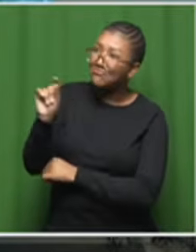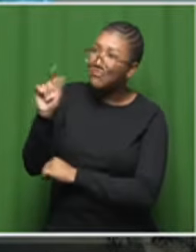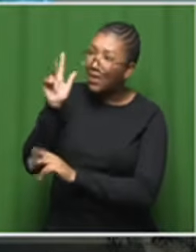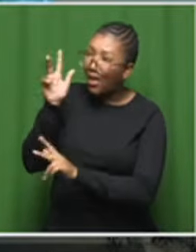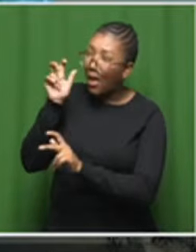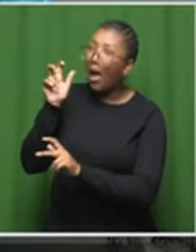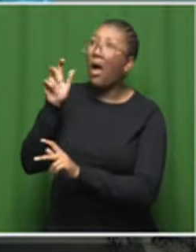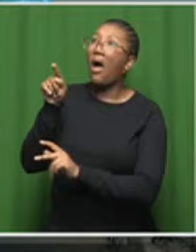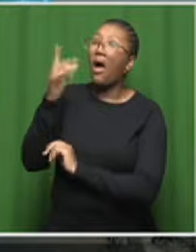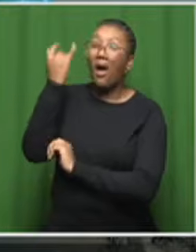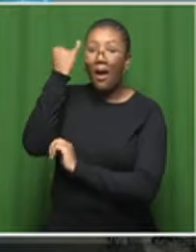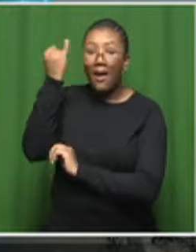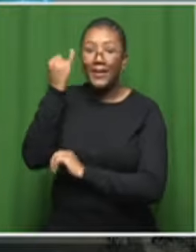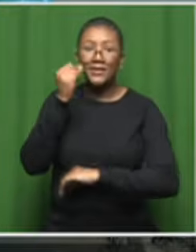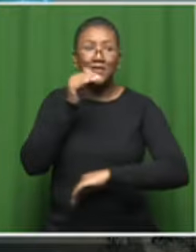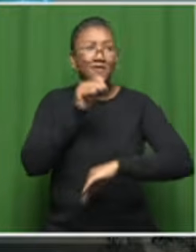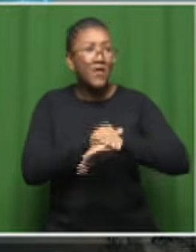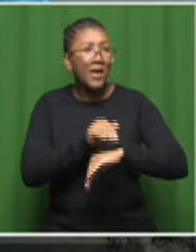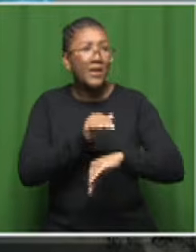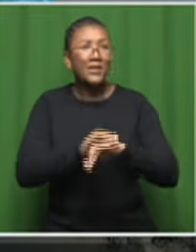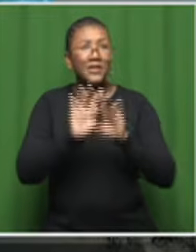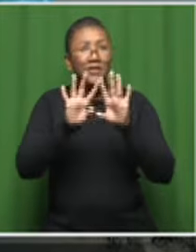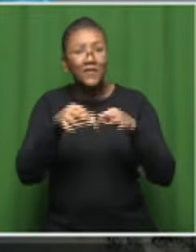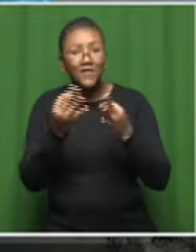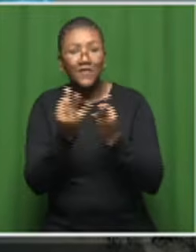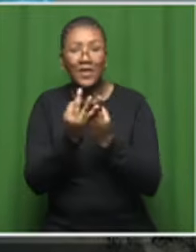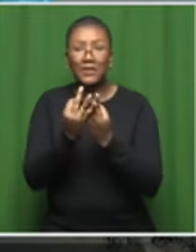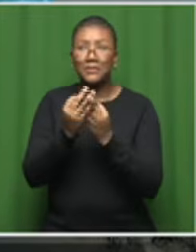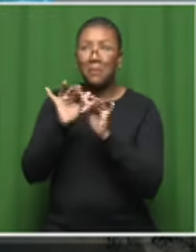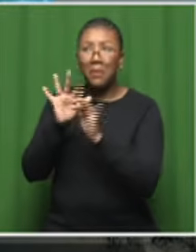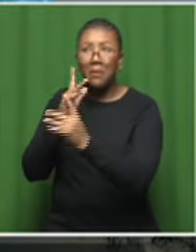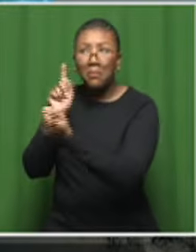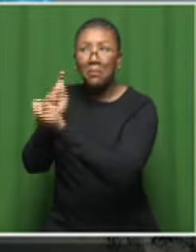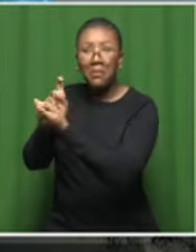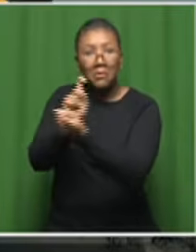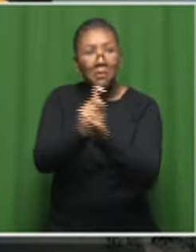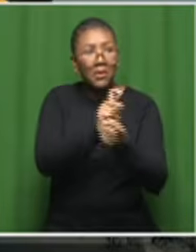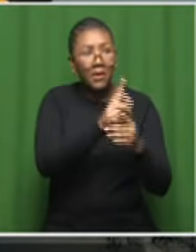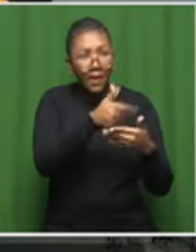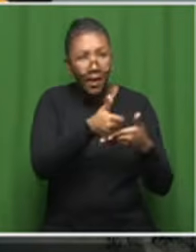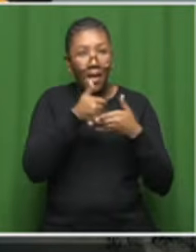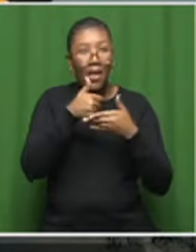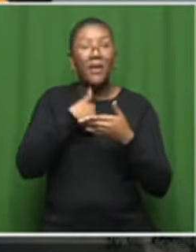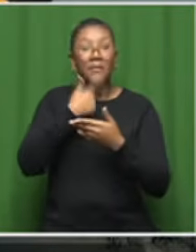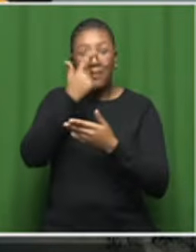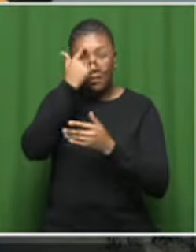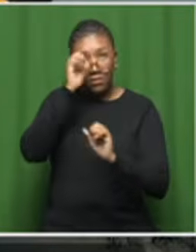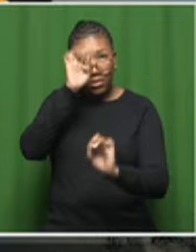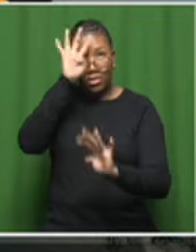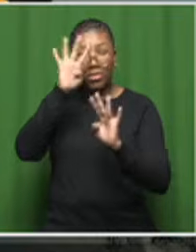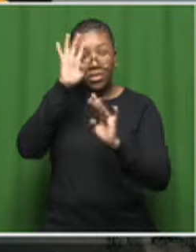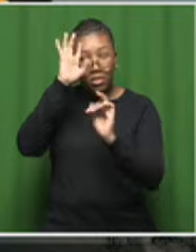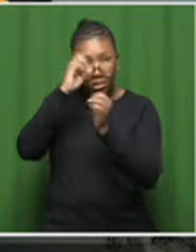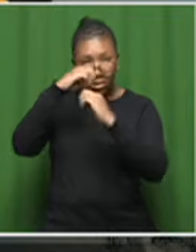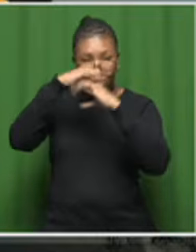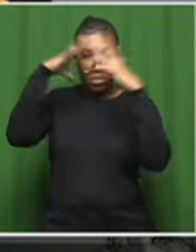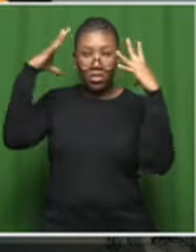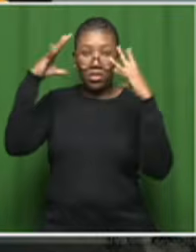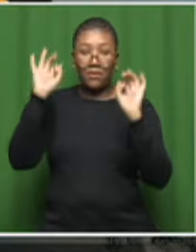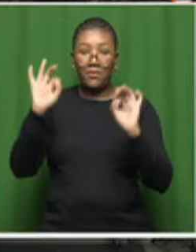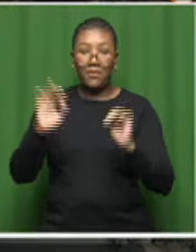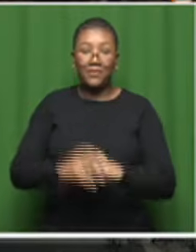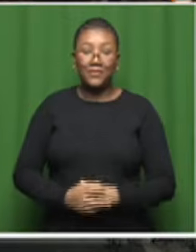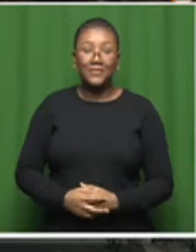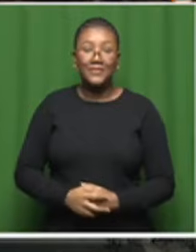My family, my friends, people I don't know, it's everywhere. It's amazing. All right, so that immersion is important,